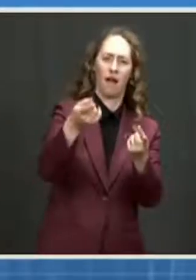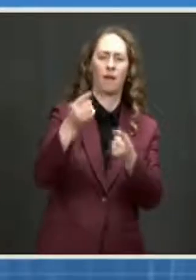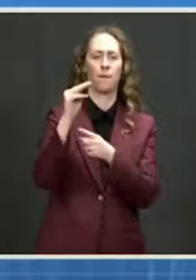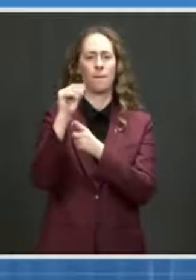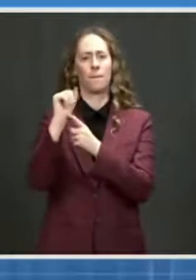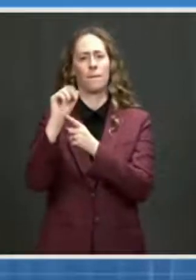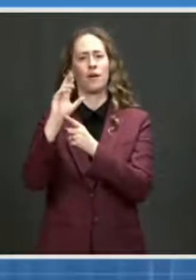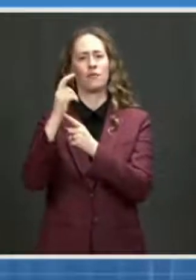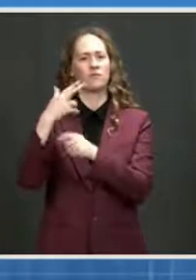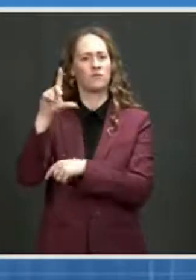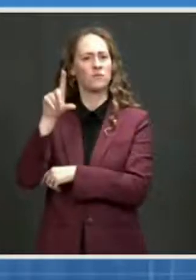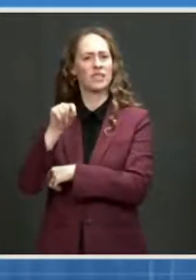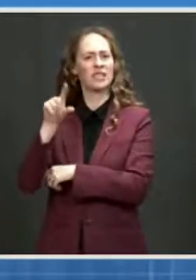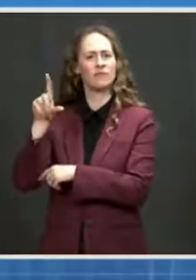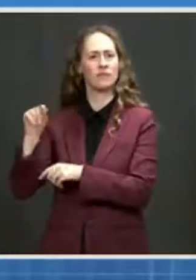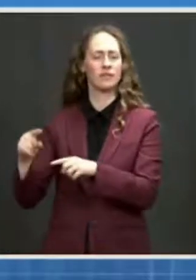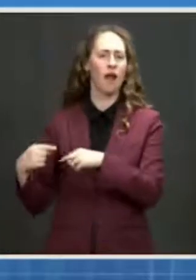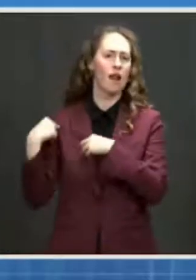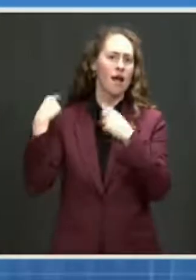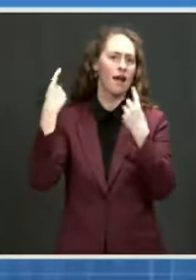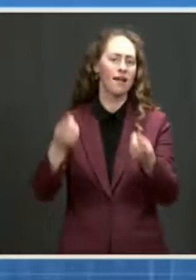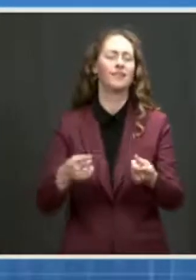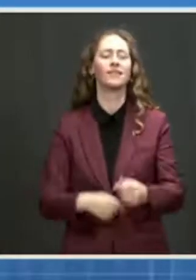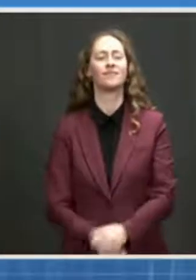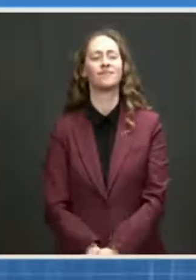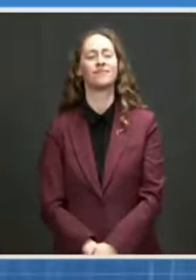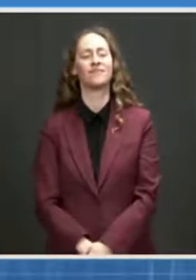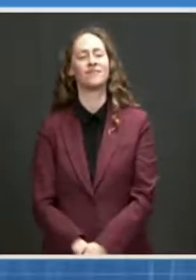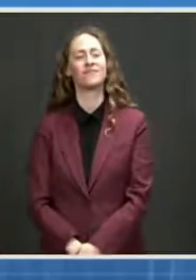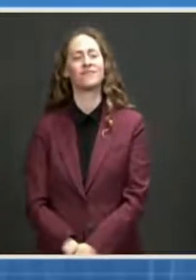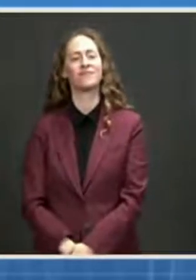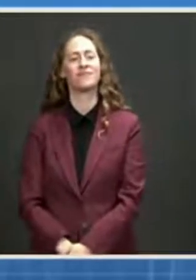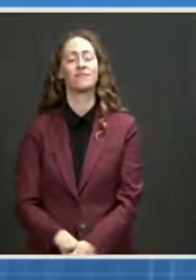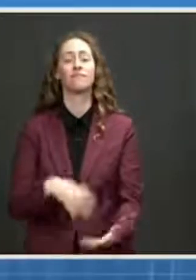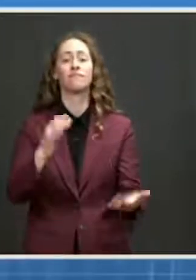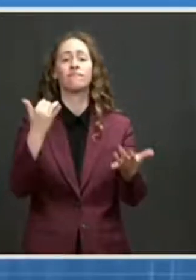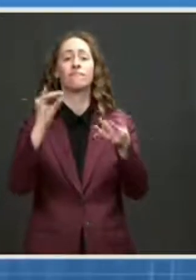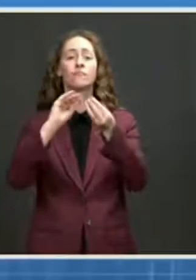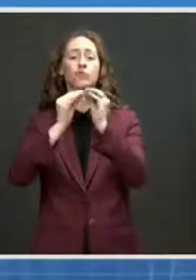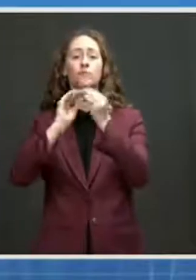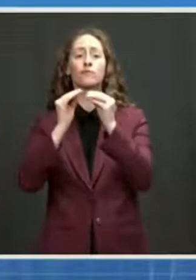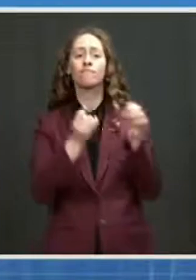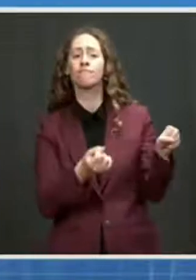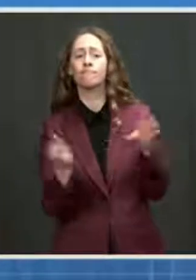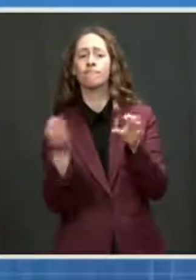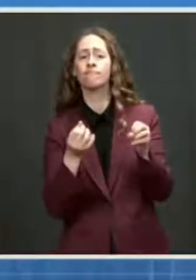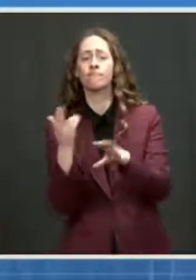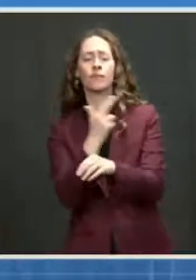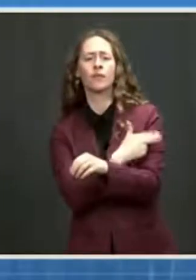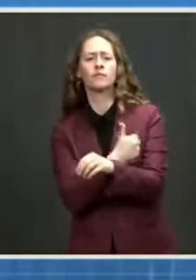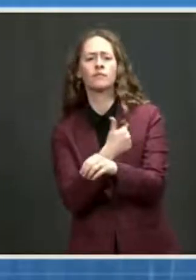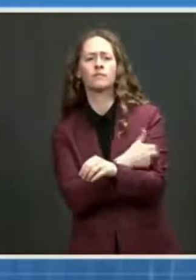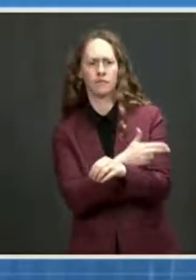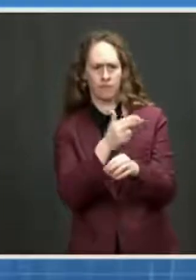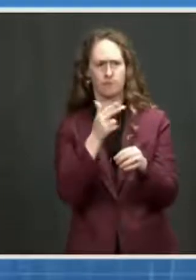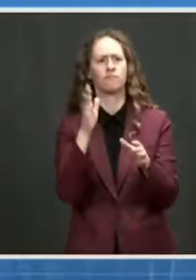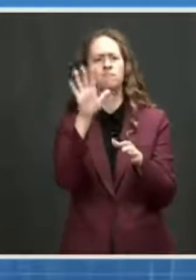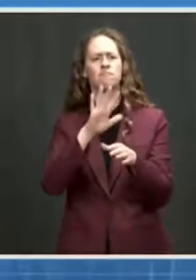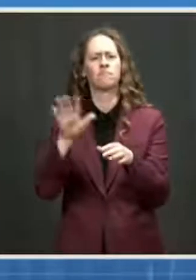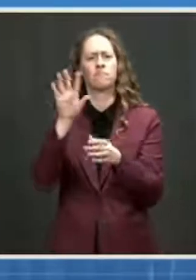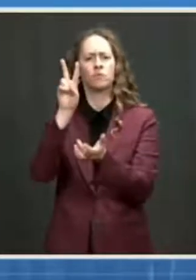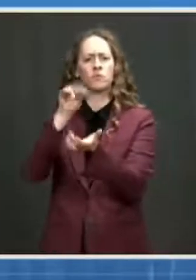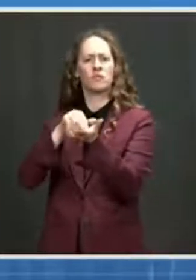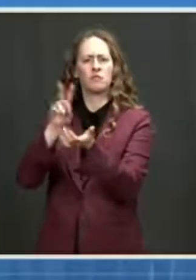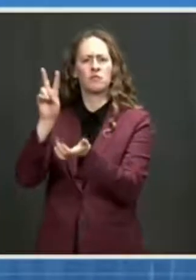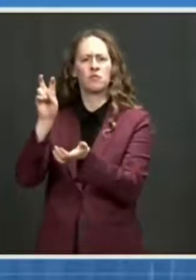the 7-day average of new hospital admissions is just a bit over 2,200. That is a decrease of 83% in